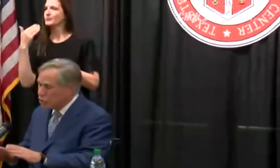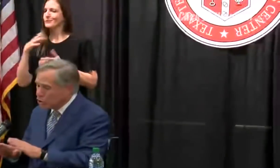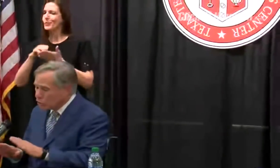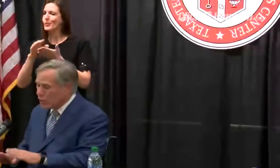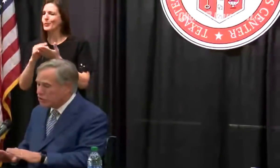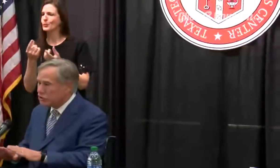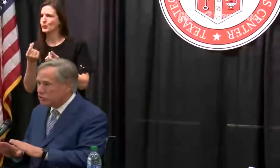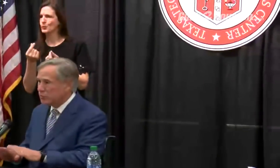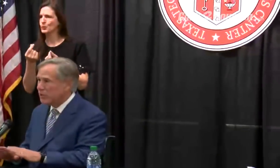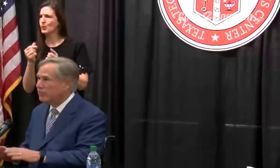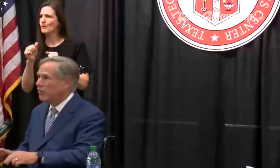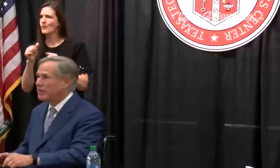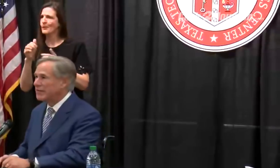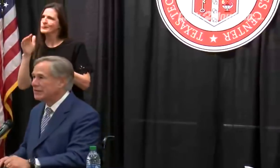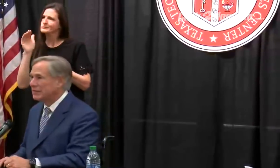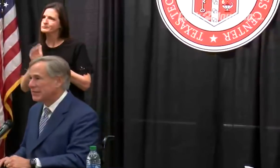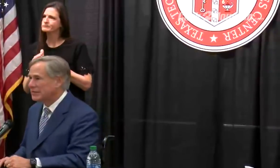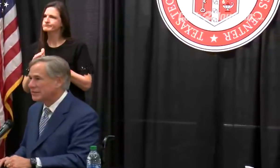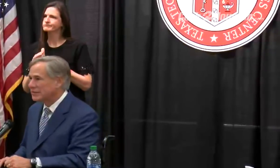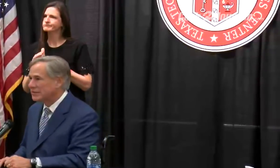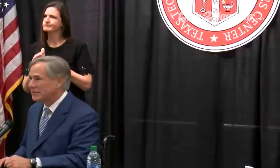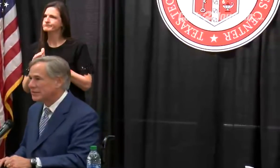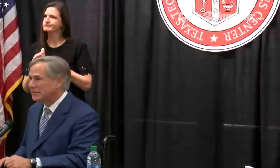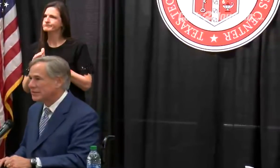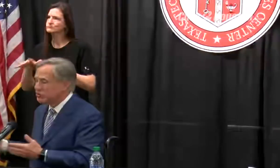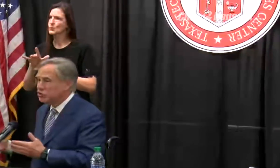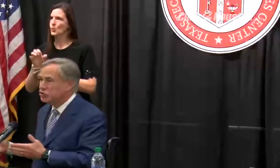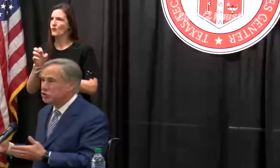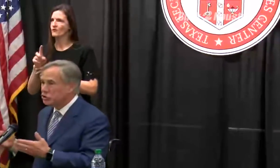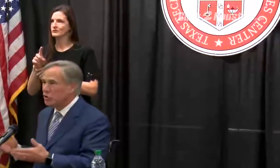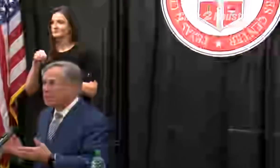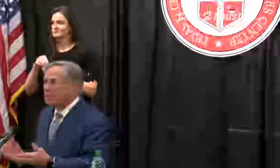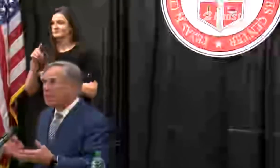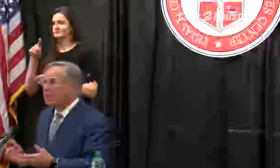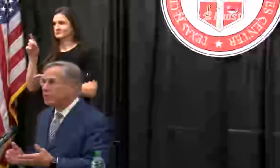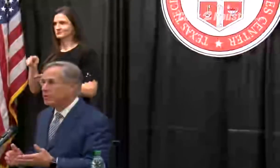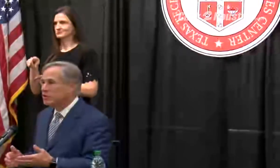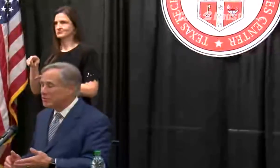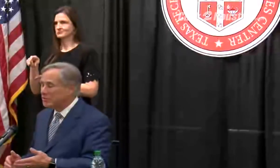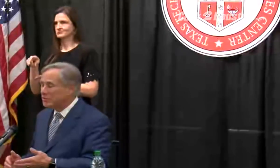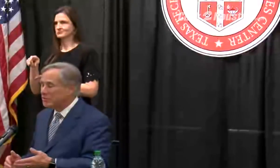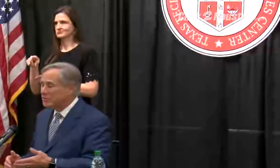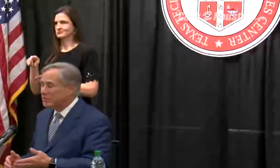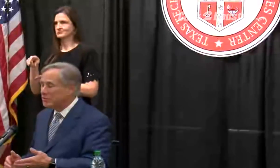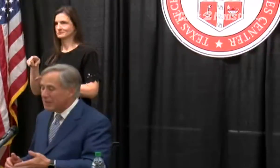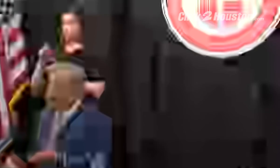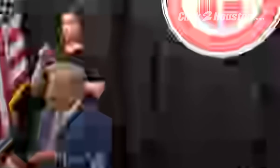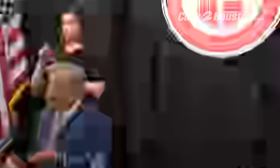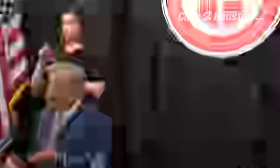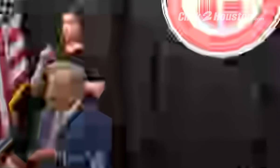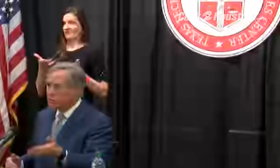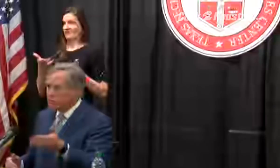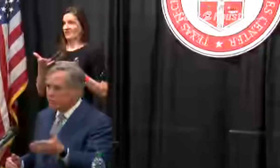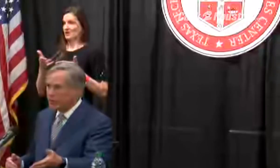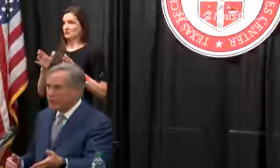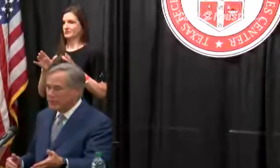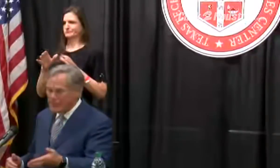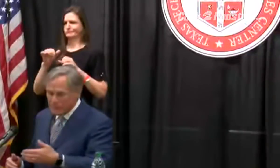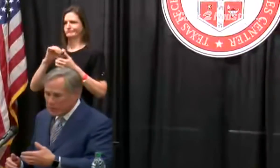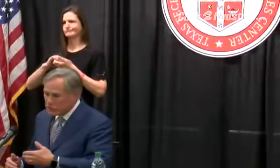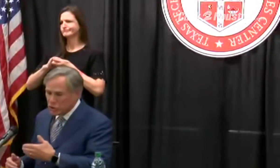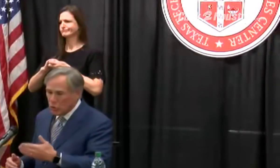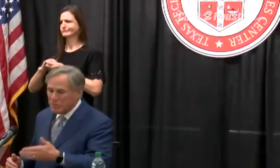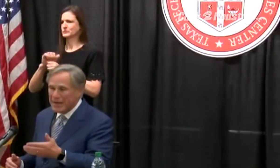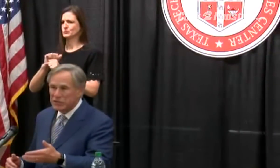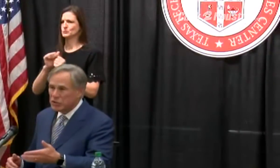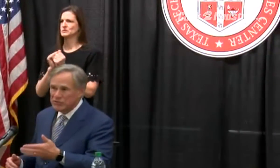to crush the spread of COVID-19 in Texas. And Texans joined in together to make sure that we did slow the spread.